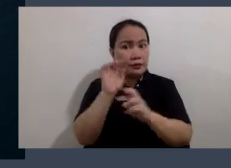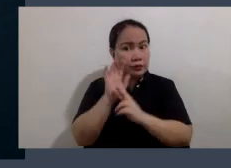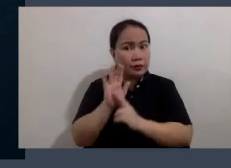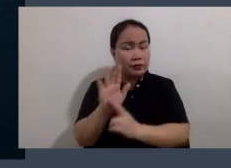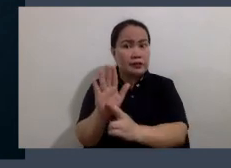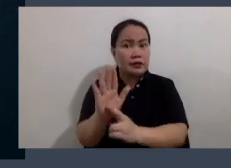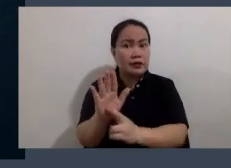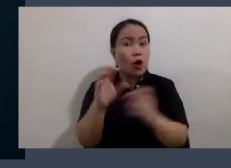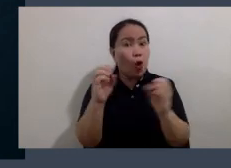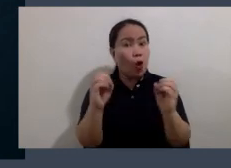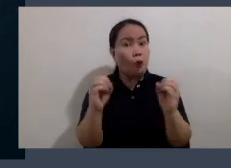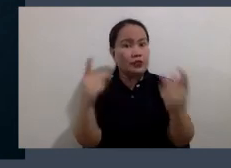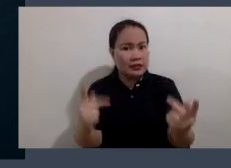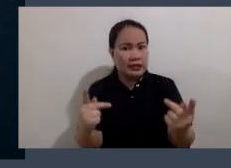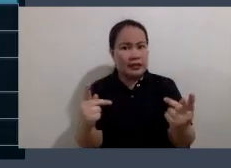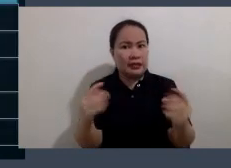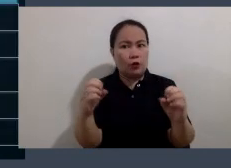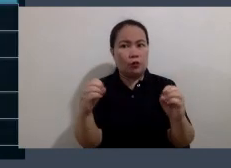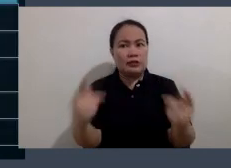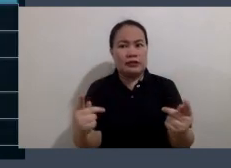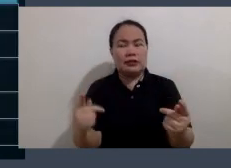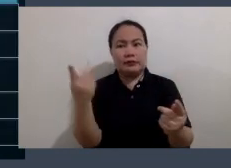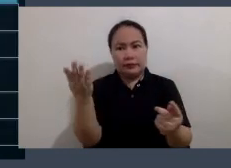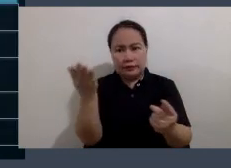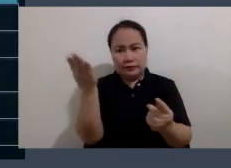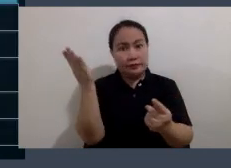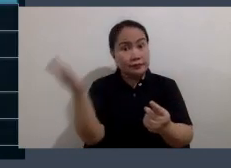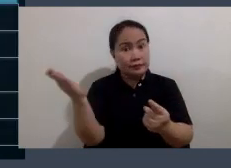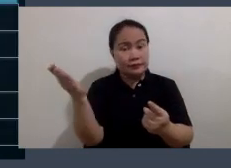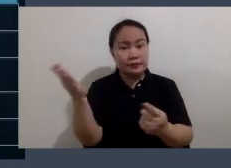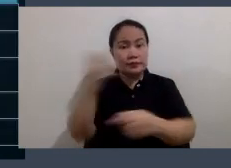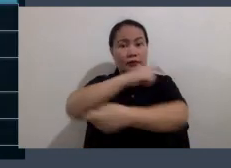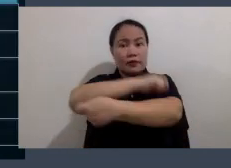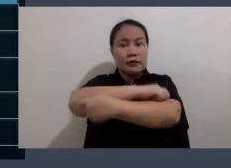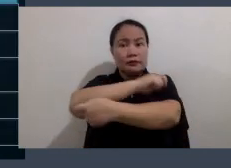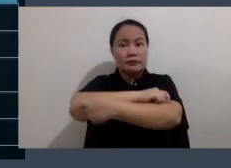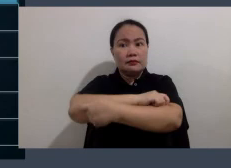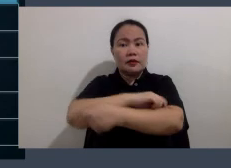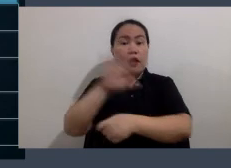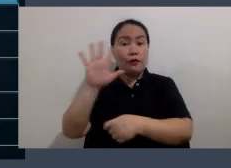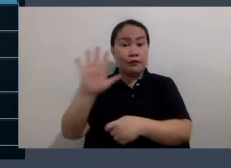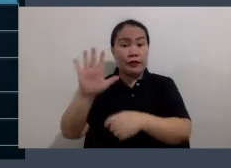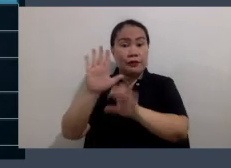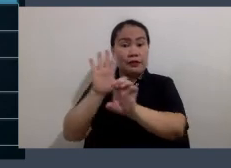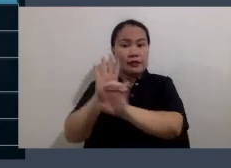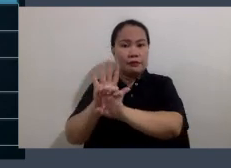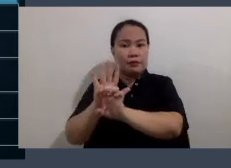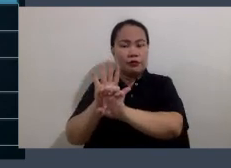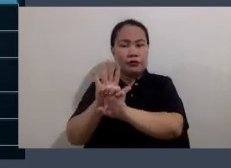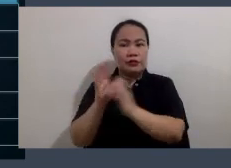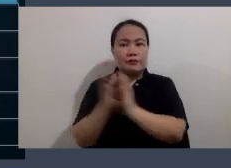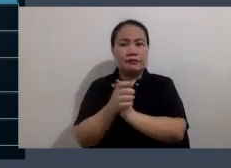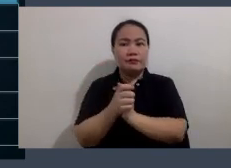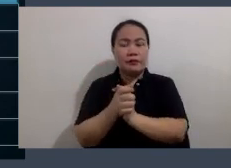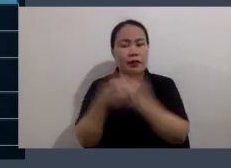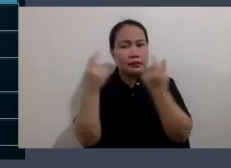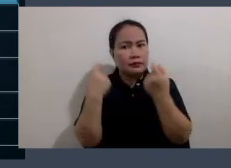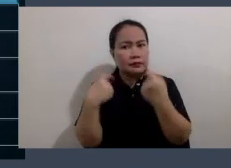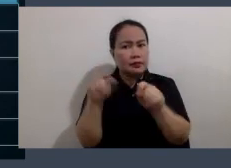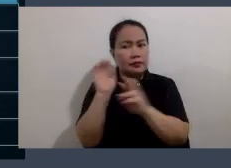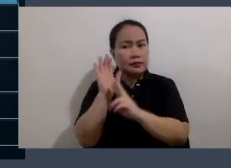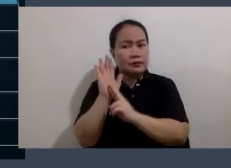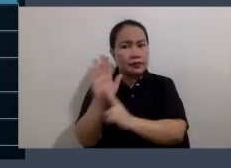represent the opposite. So, we will have a table. So, I have here 5 examples. Now, we will try